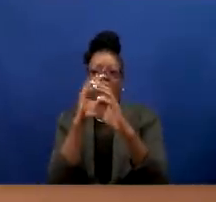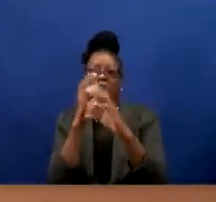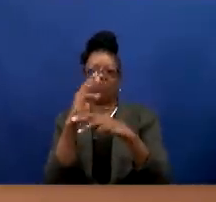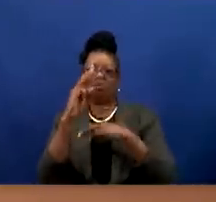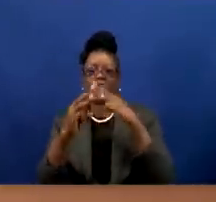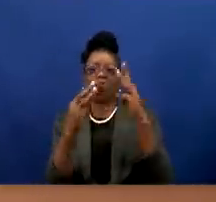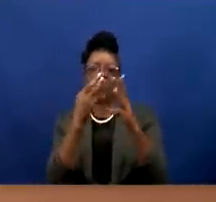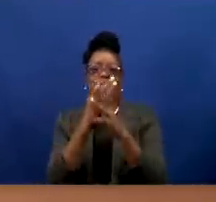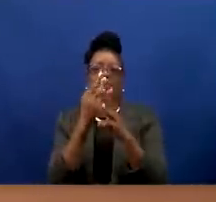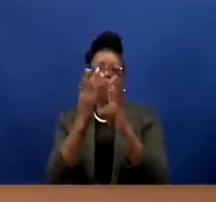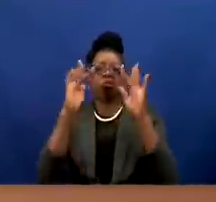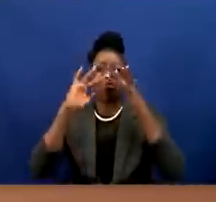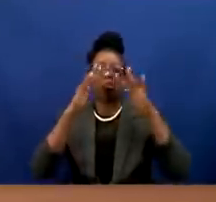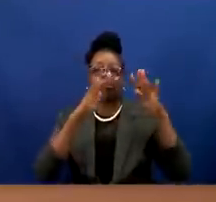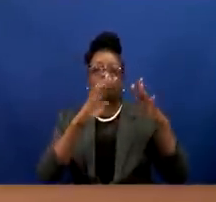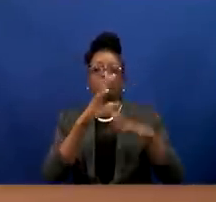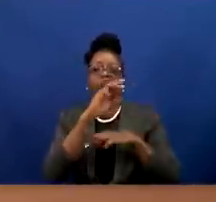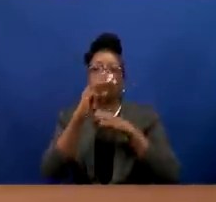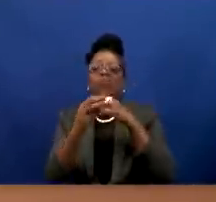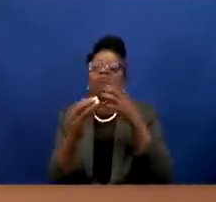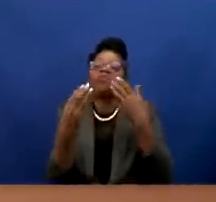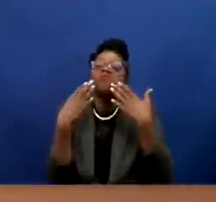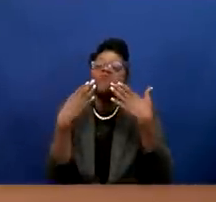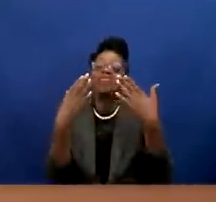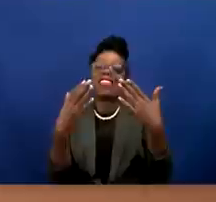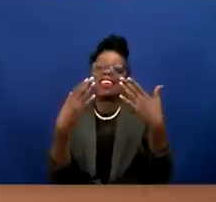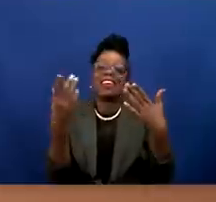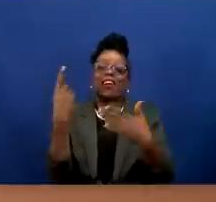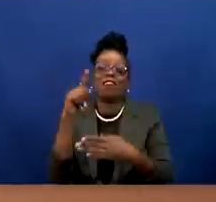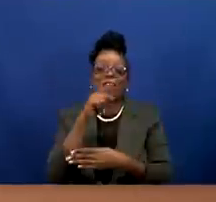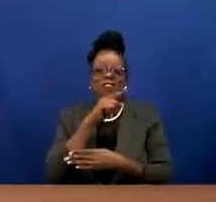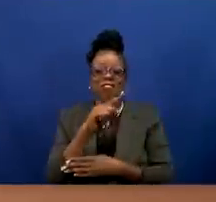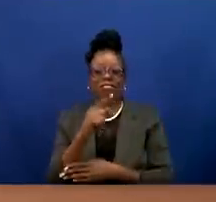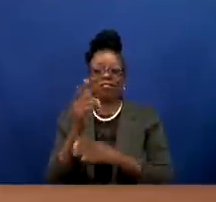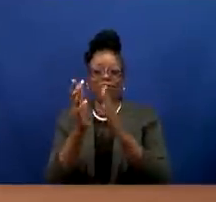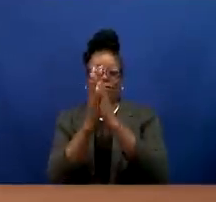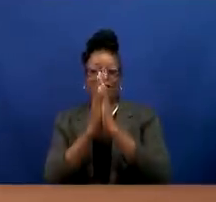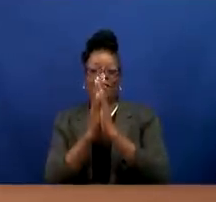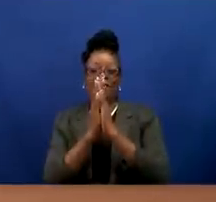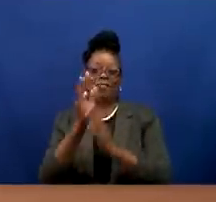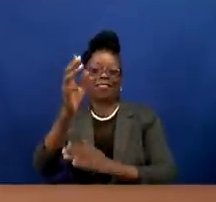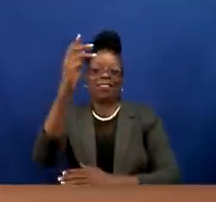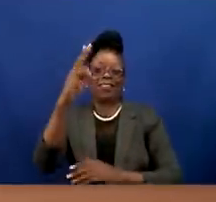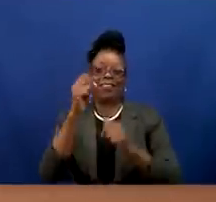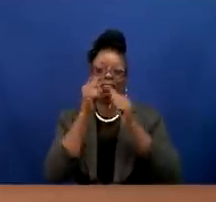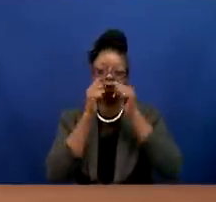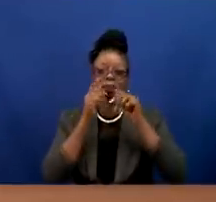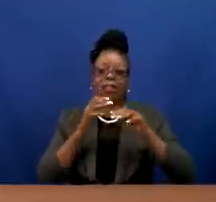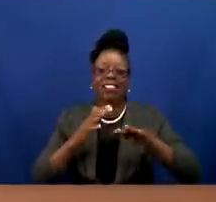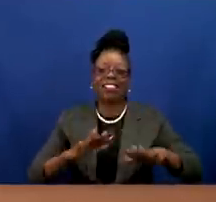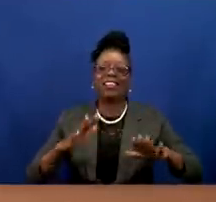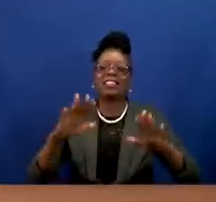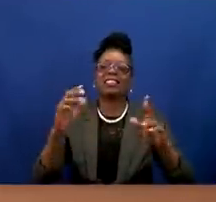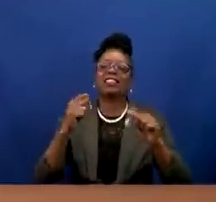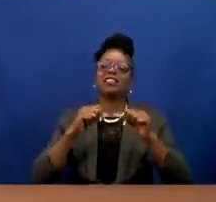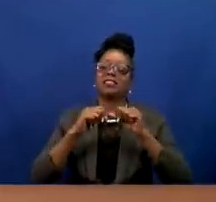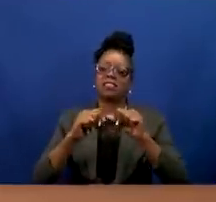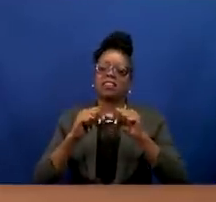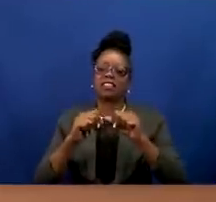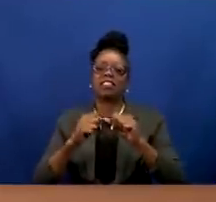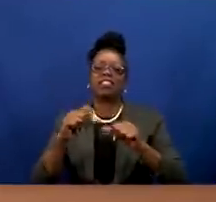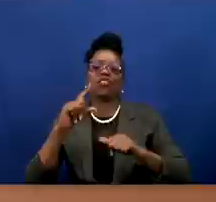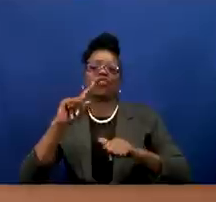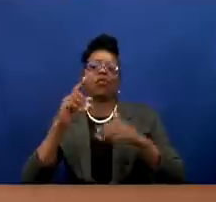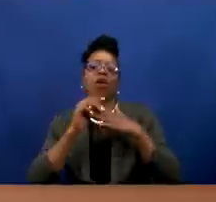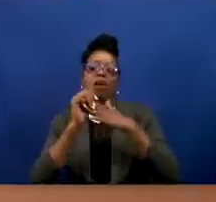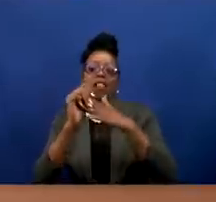world, wherever you may be. We thank God for you, and we pray God's blessings upon you, and we certainly echo the sentiments of the Reverend Alexander E.M.